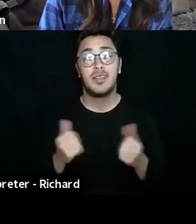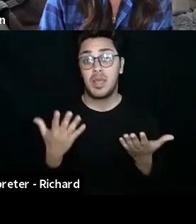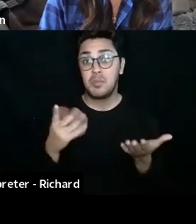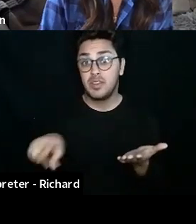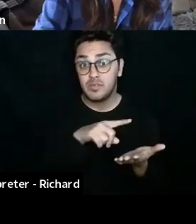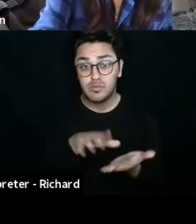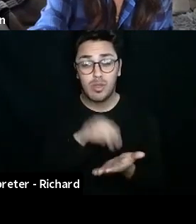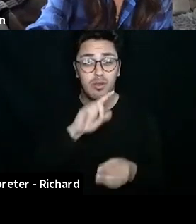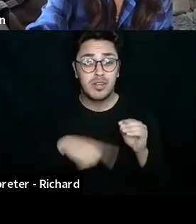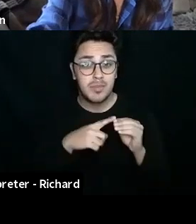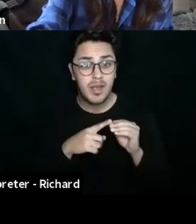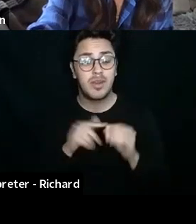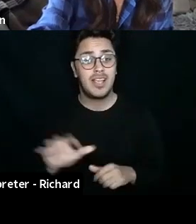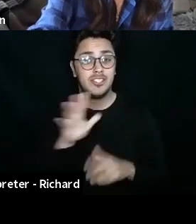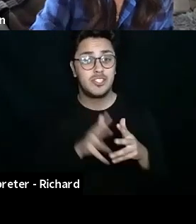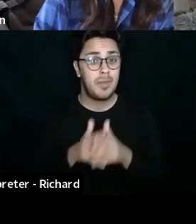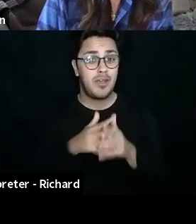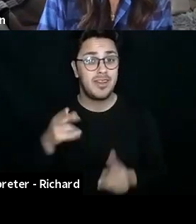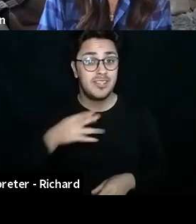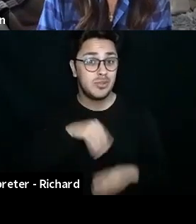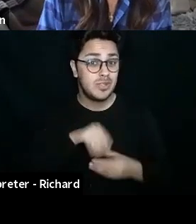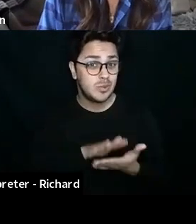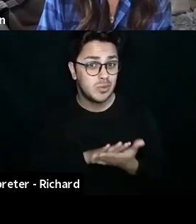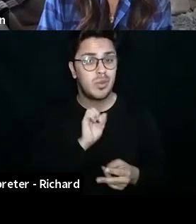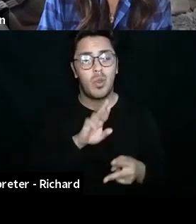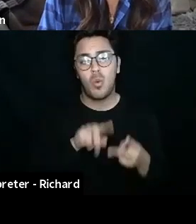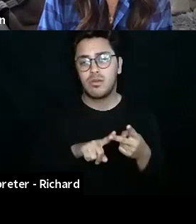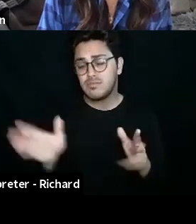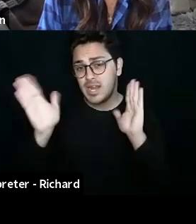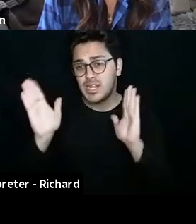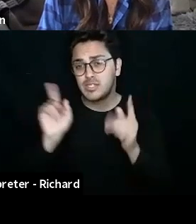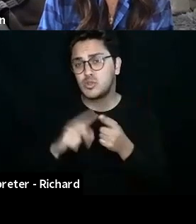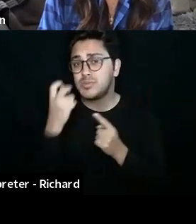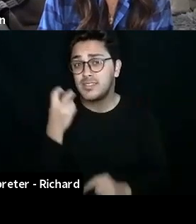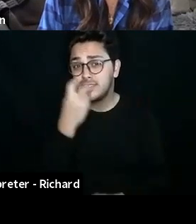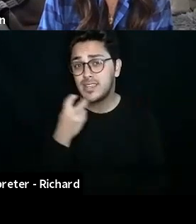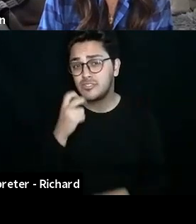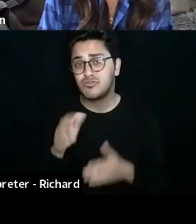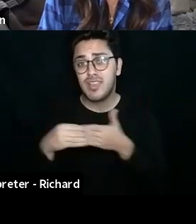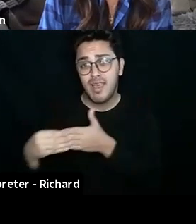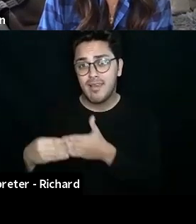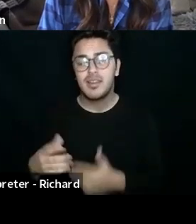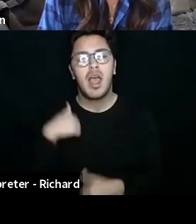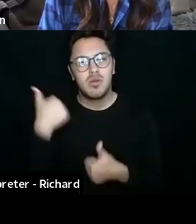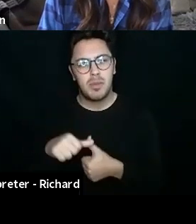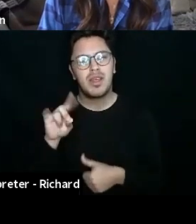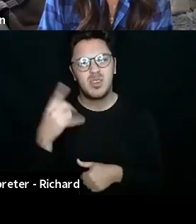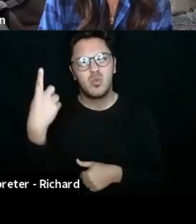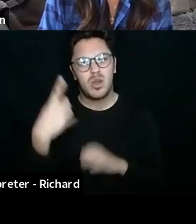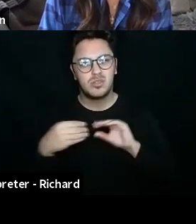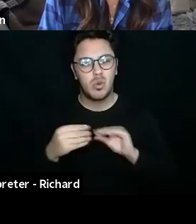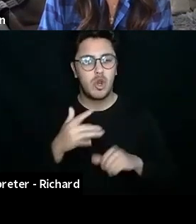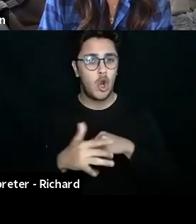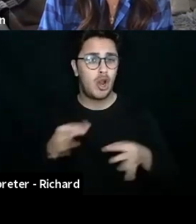Asian American history in school or have really paid attention to a pronunciation guide? I remember I did a story early on